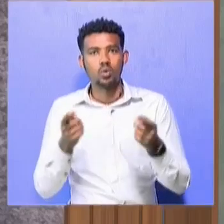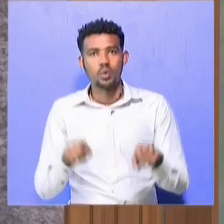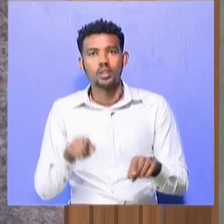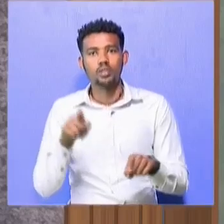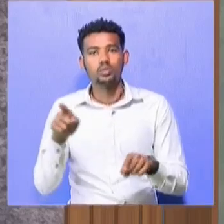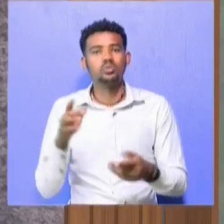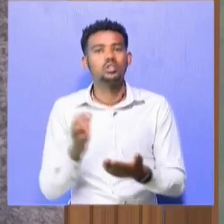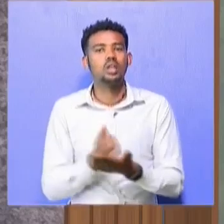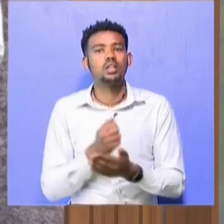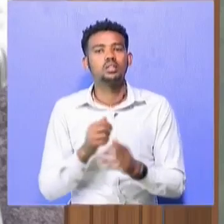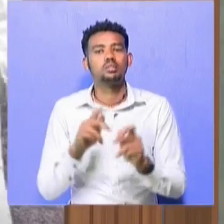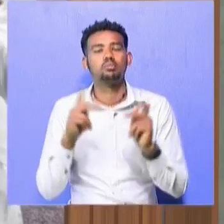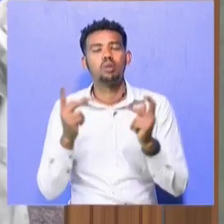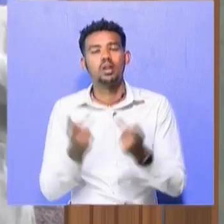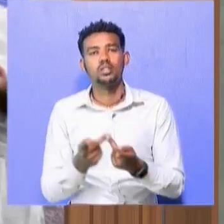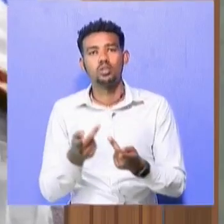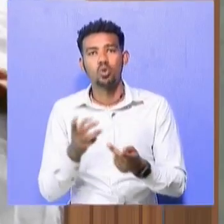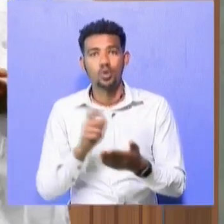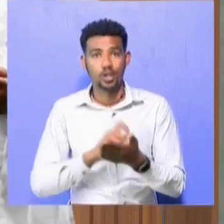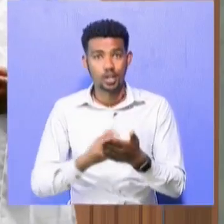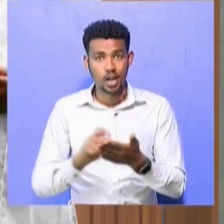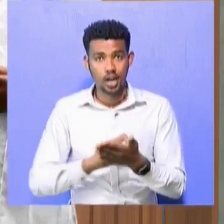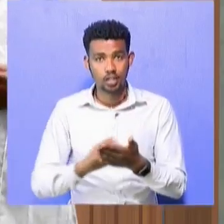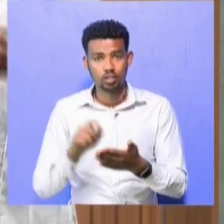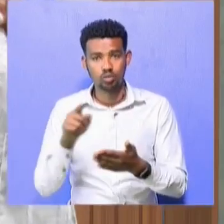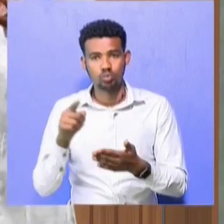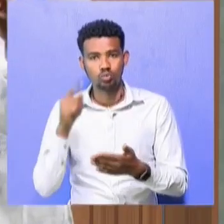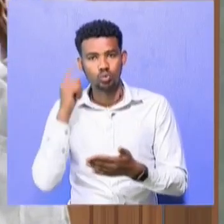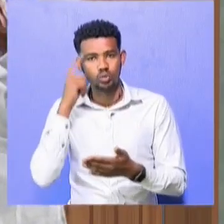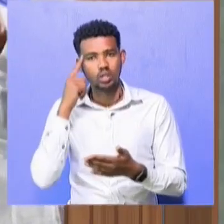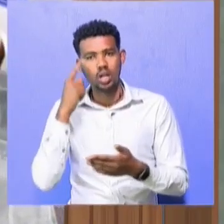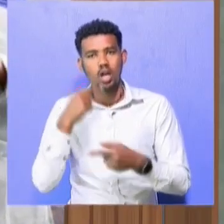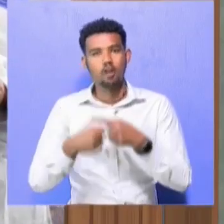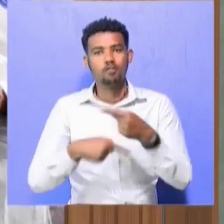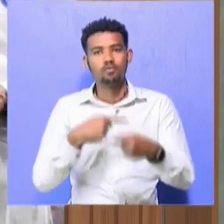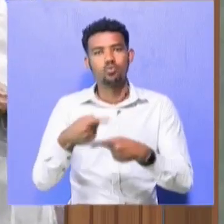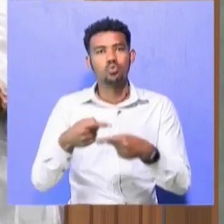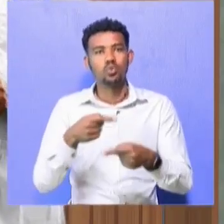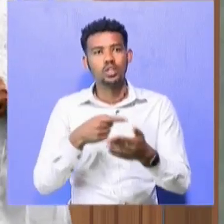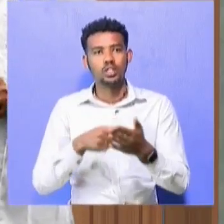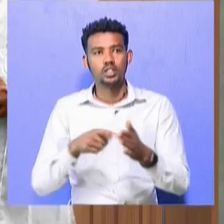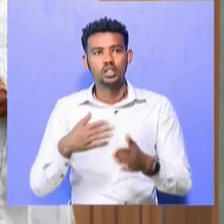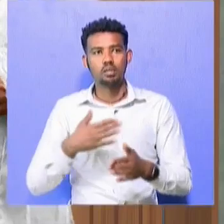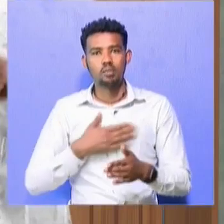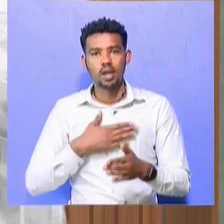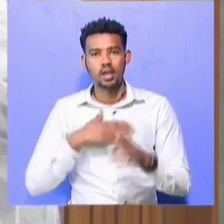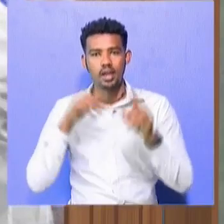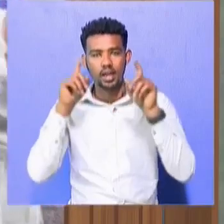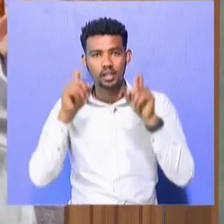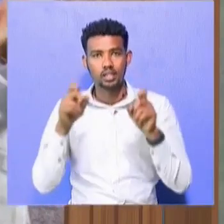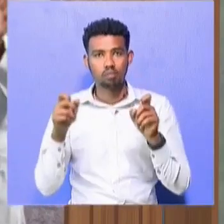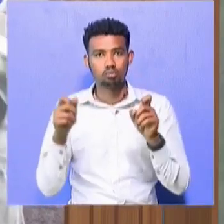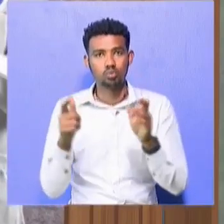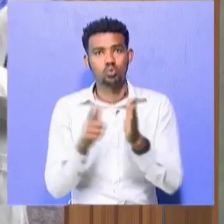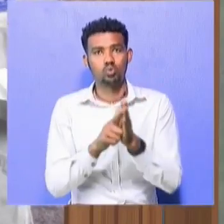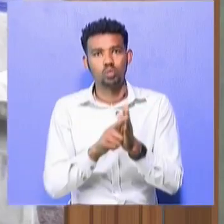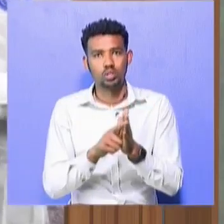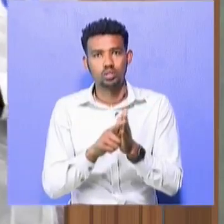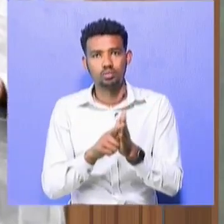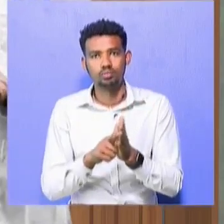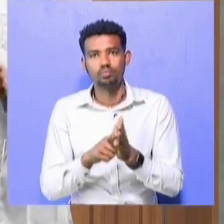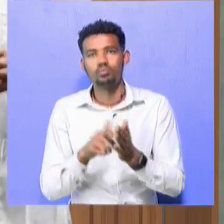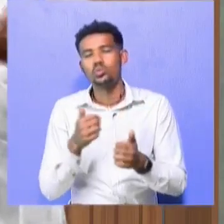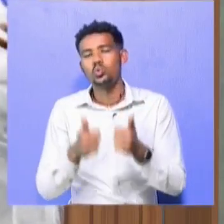it takes part, right? You should consider, oh, I have to go and check my exam room. What subjects come